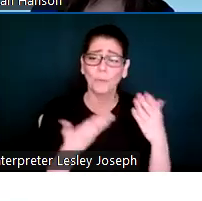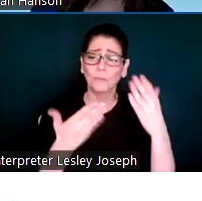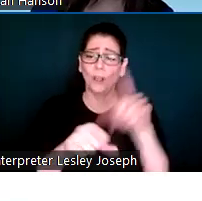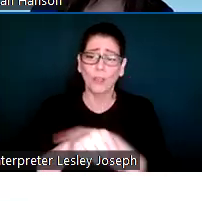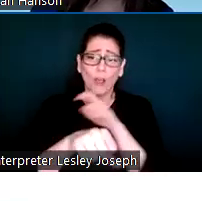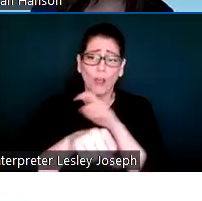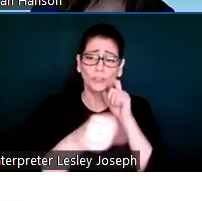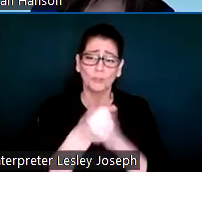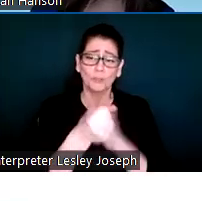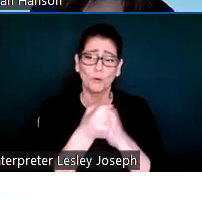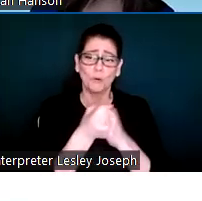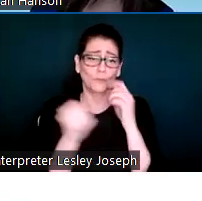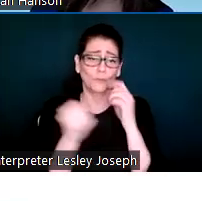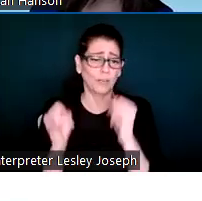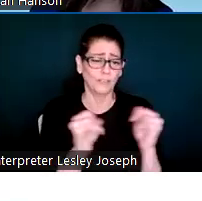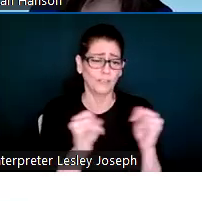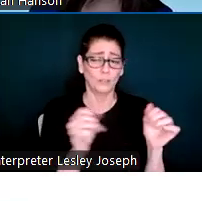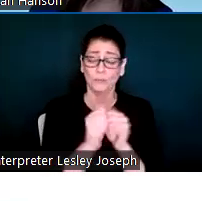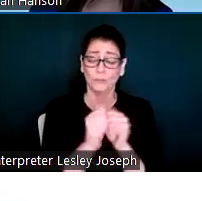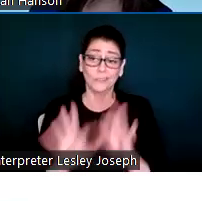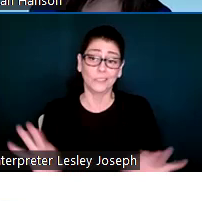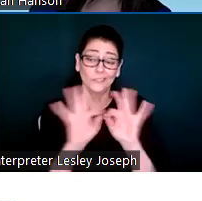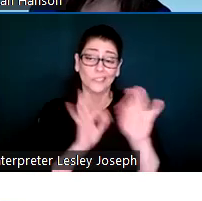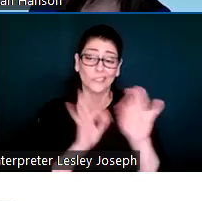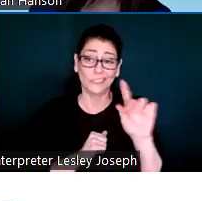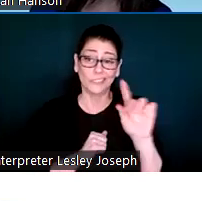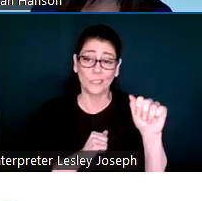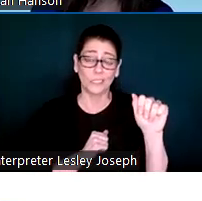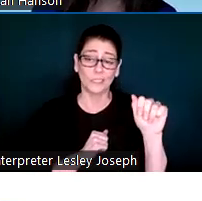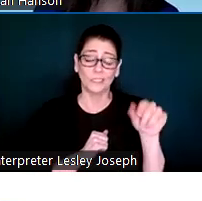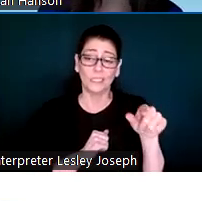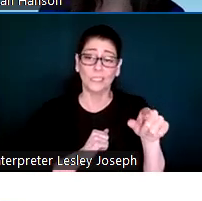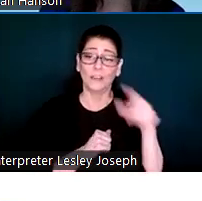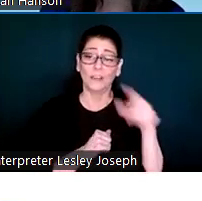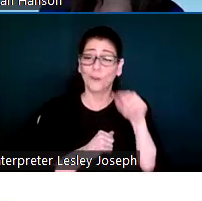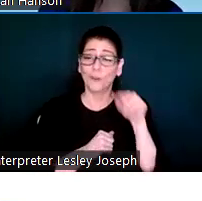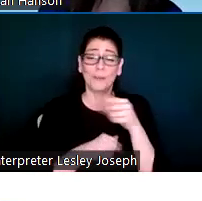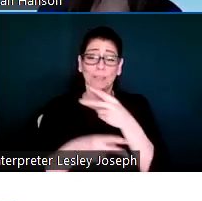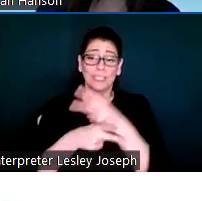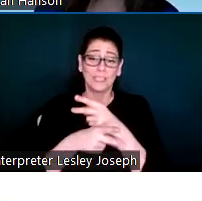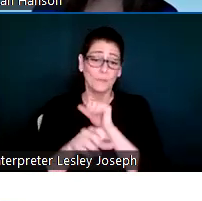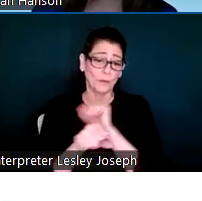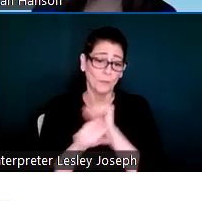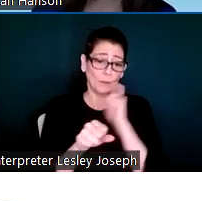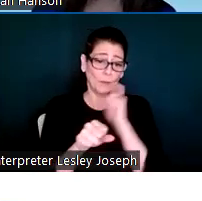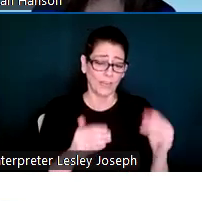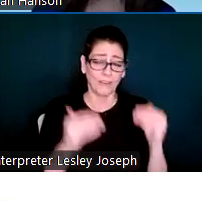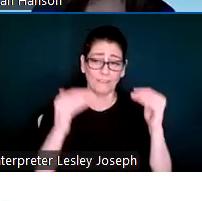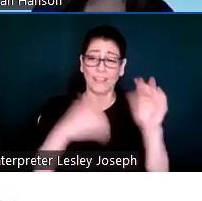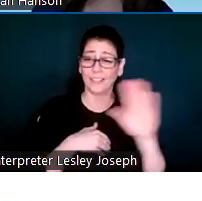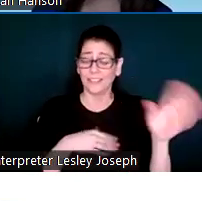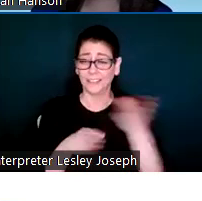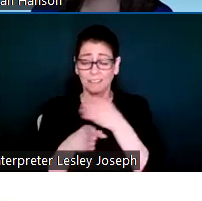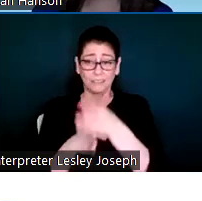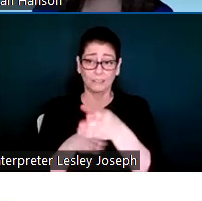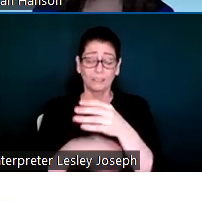to individuals with significant disabilities in retaining their employment and advancing in their careers. EE